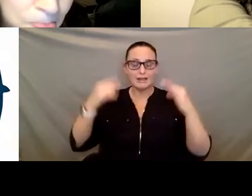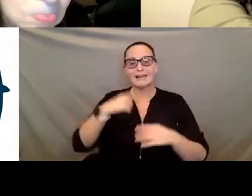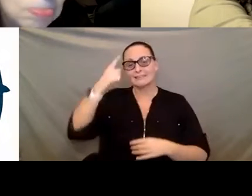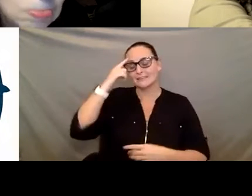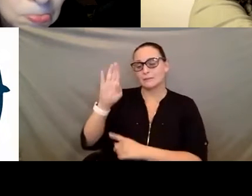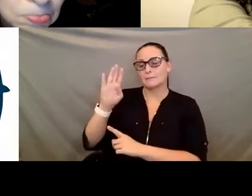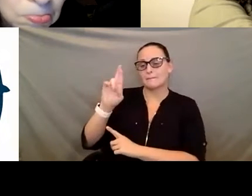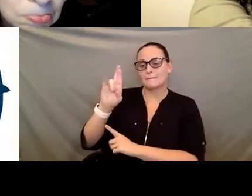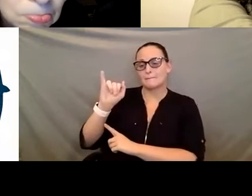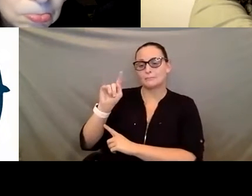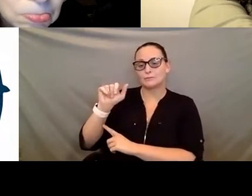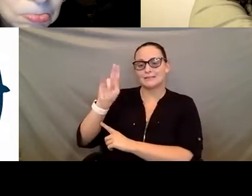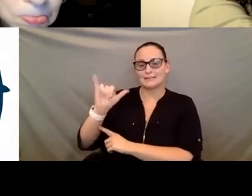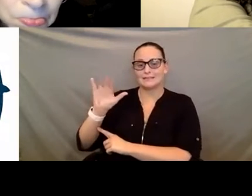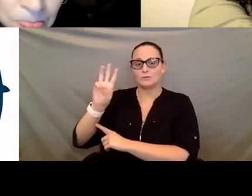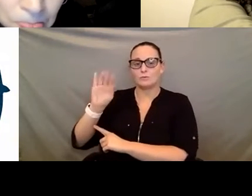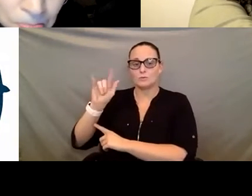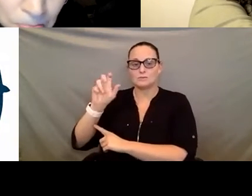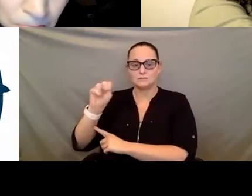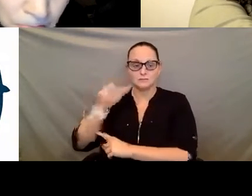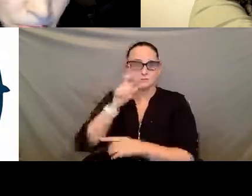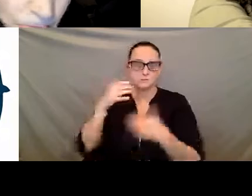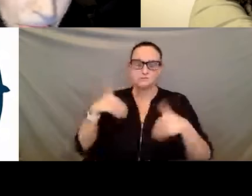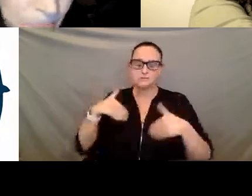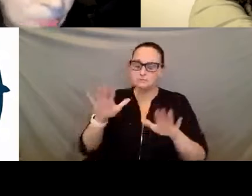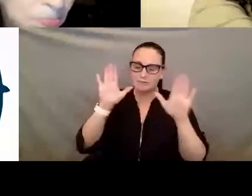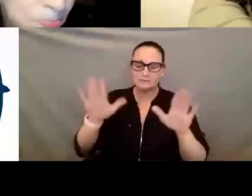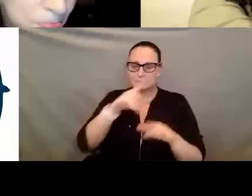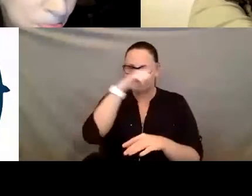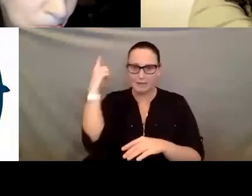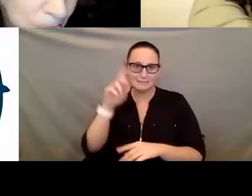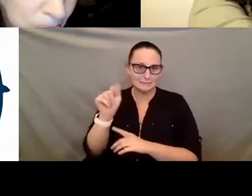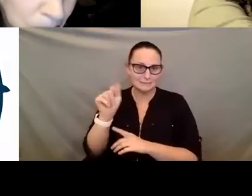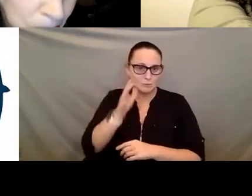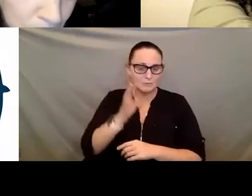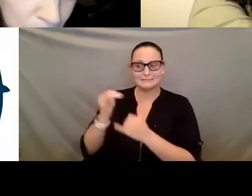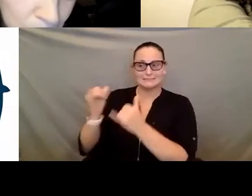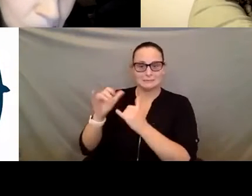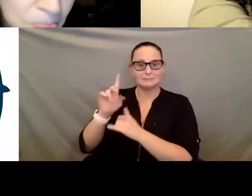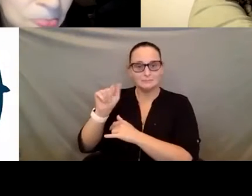Wilson, who is an amazing Black disabled woman. We actually have the same disability of